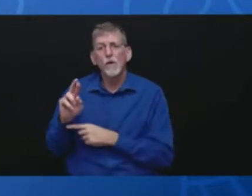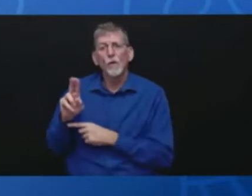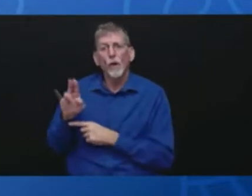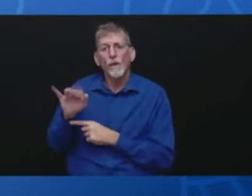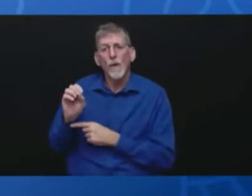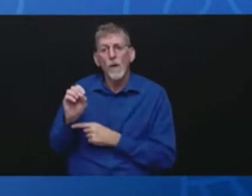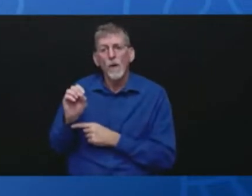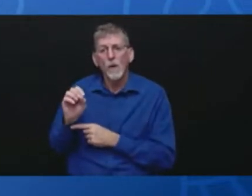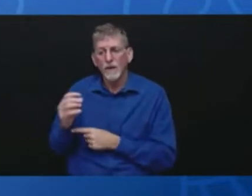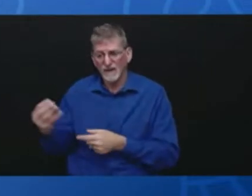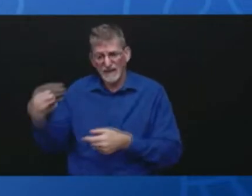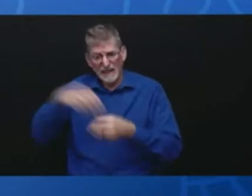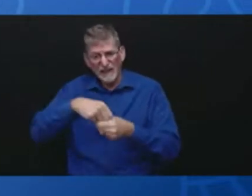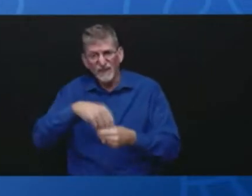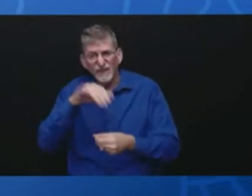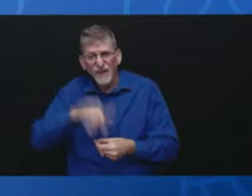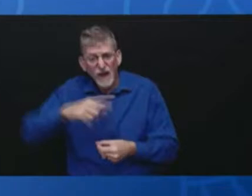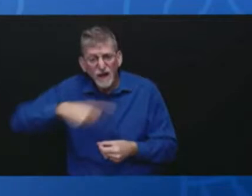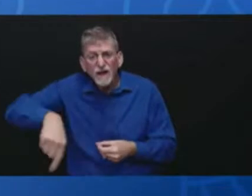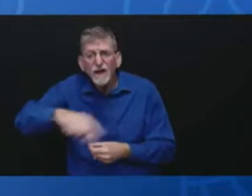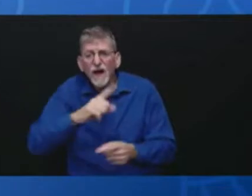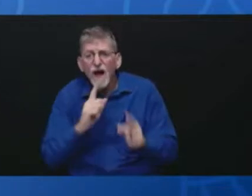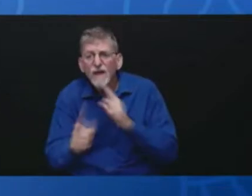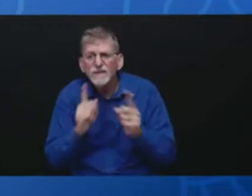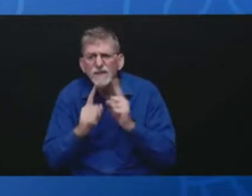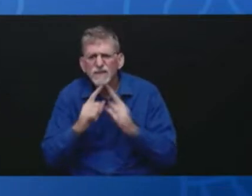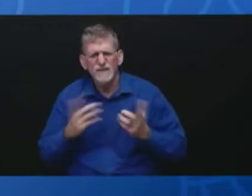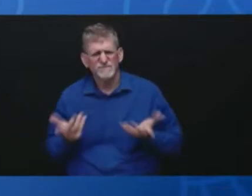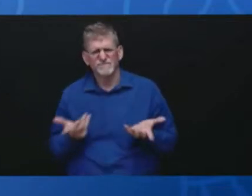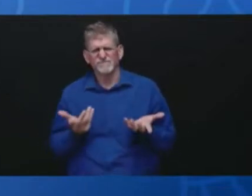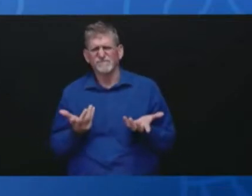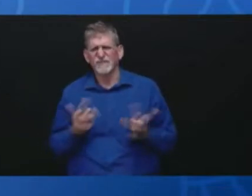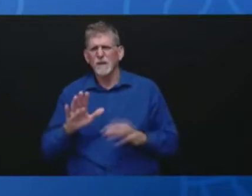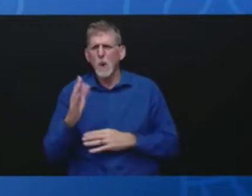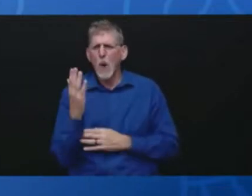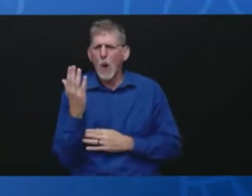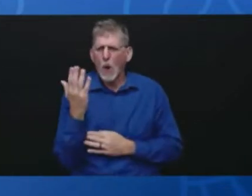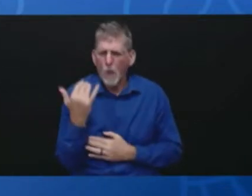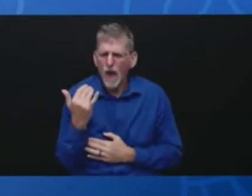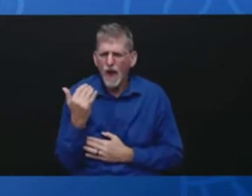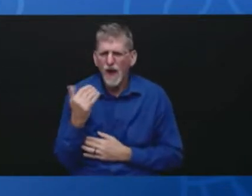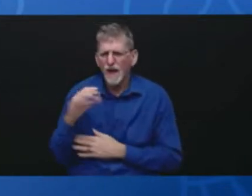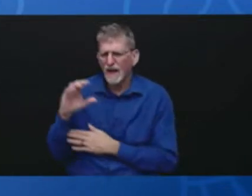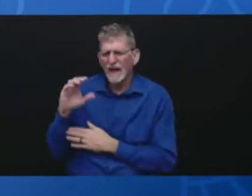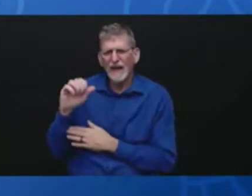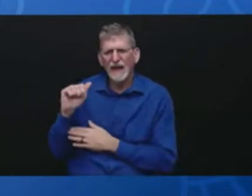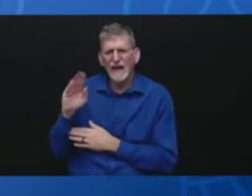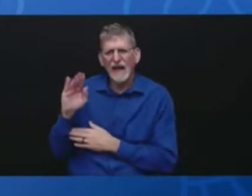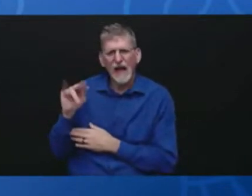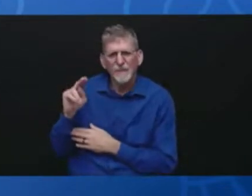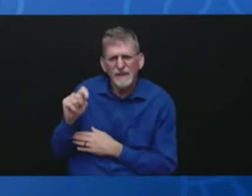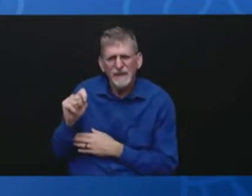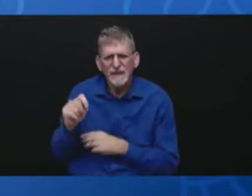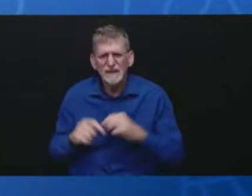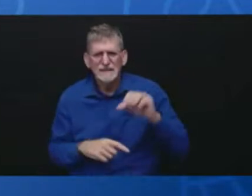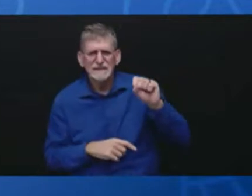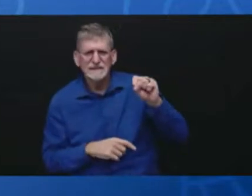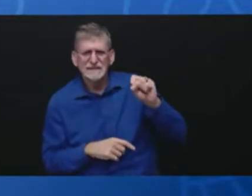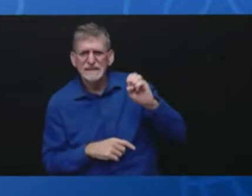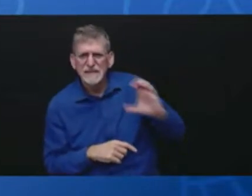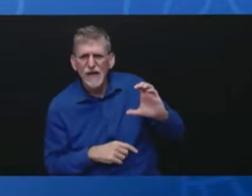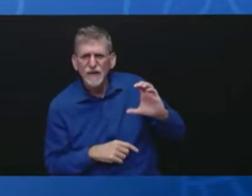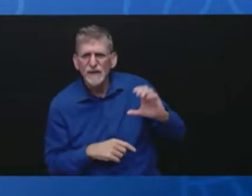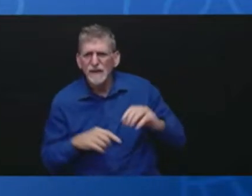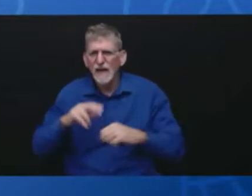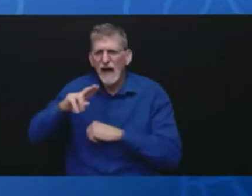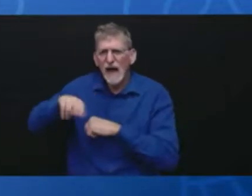was the cabinet secretaries and the National Security Cabinet discussing a potential military